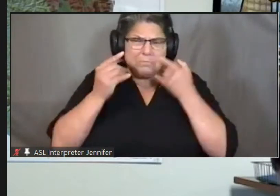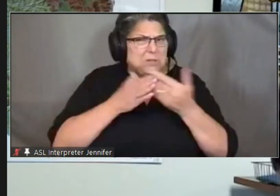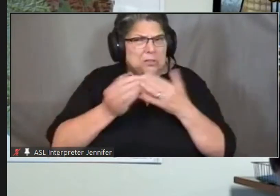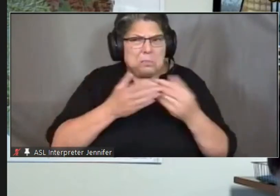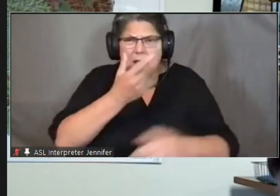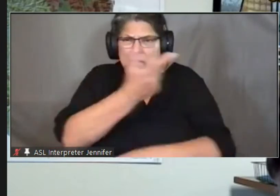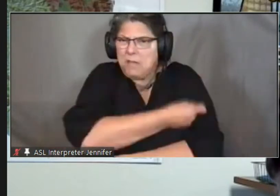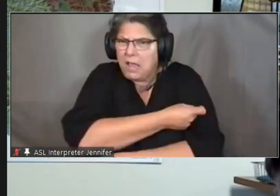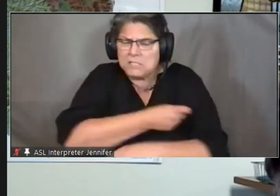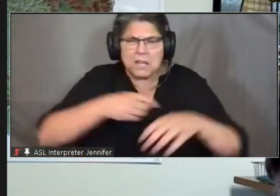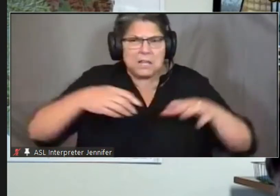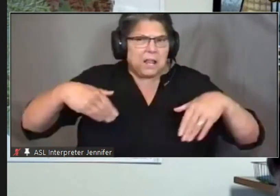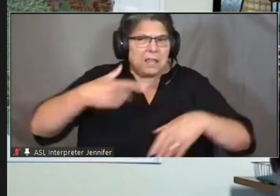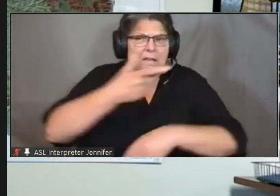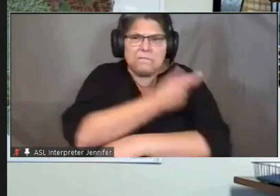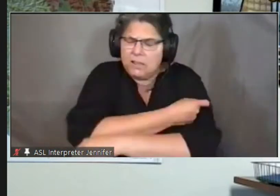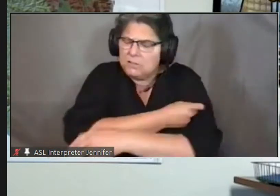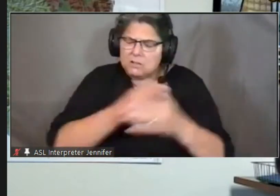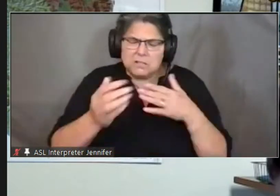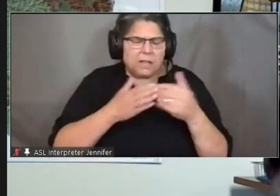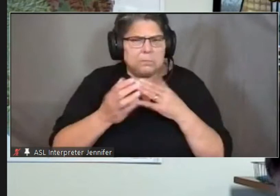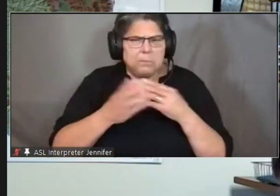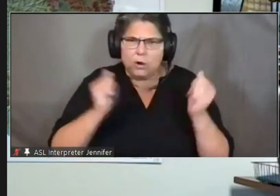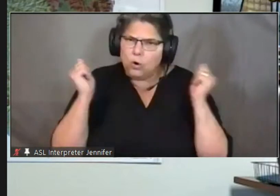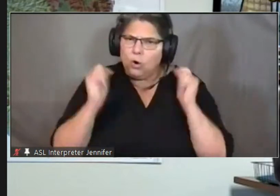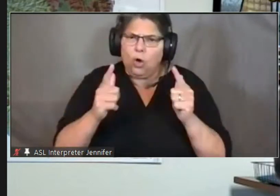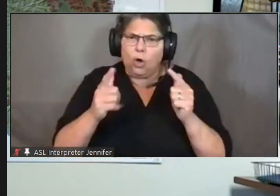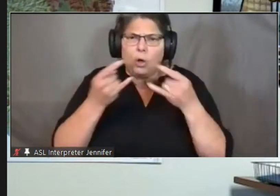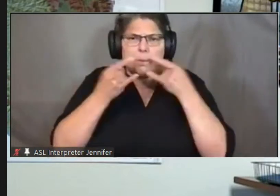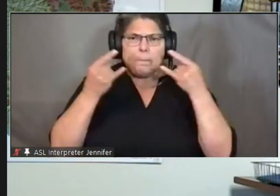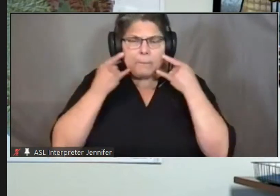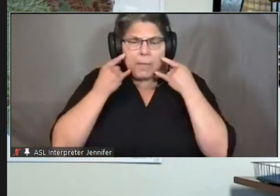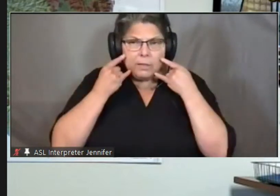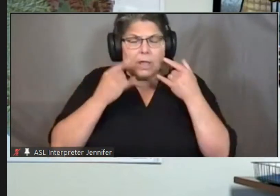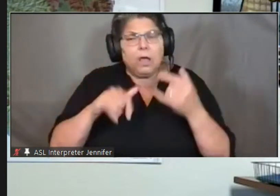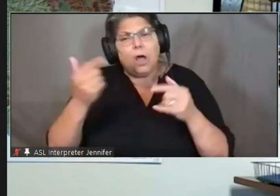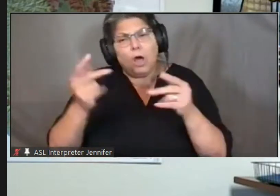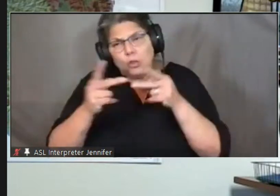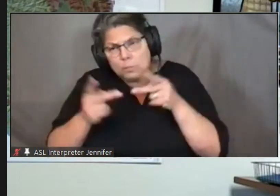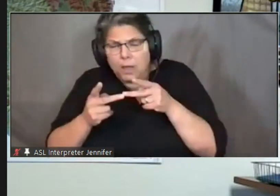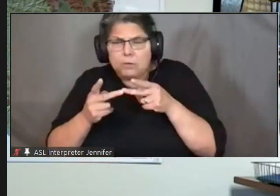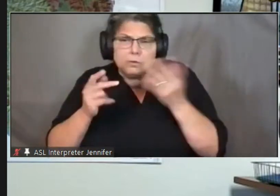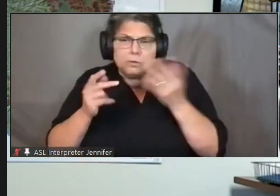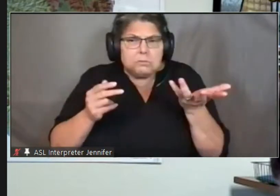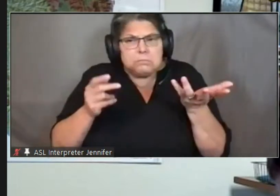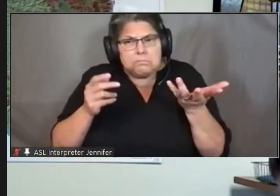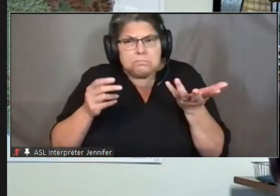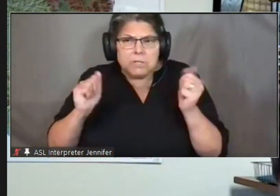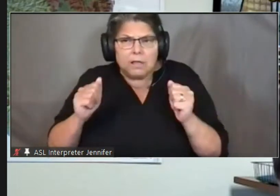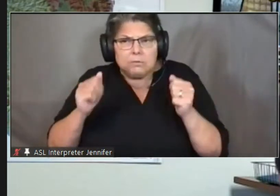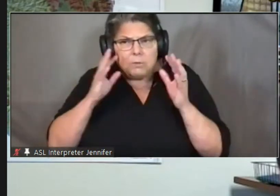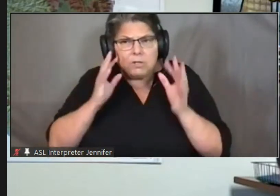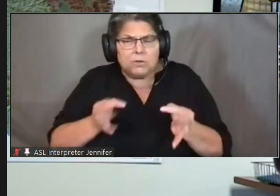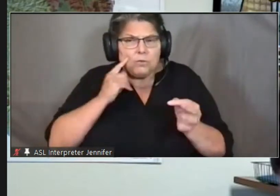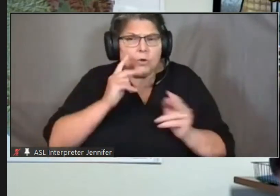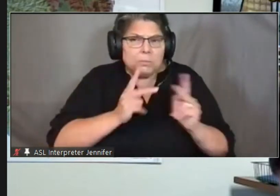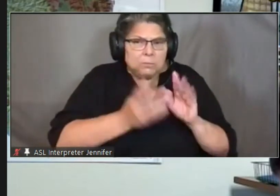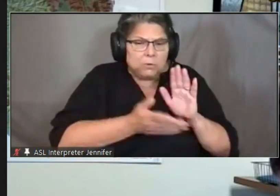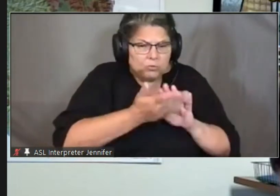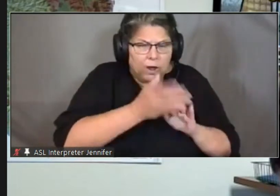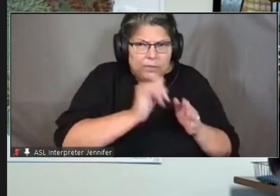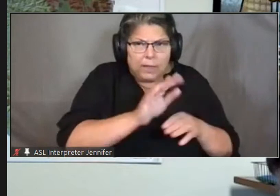not. And in some cases, there may be a choice, either for the person who runs the enterprise or for you.